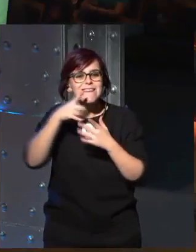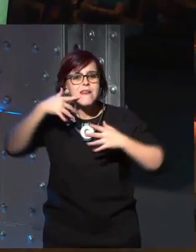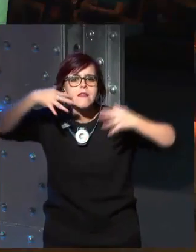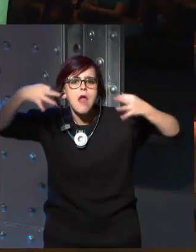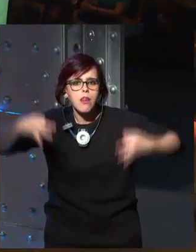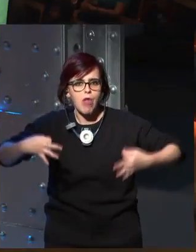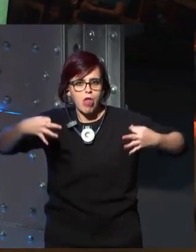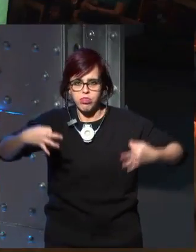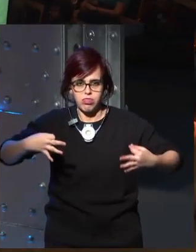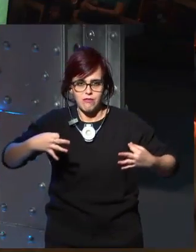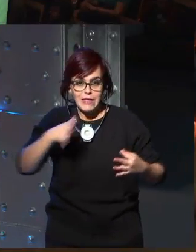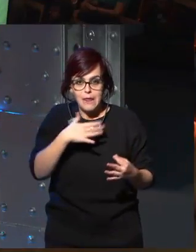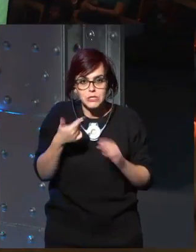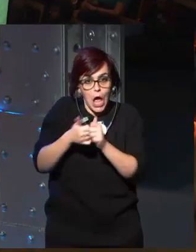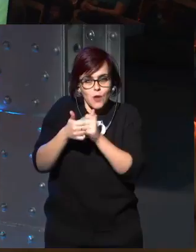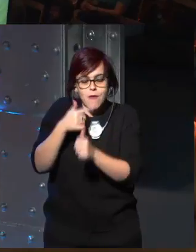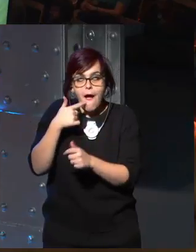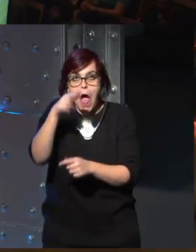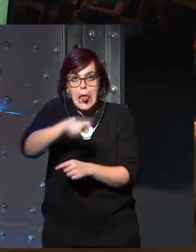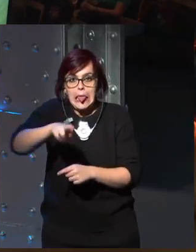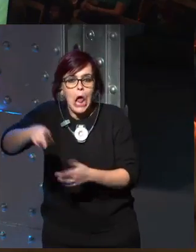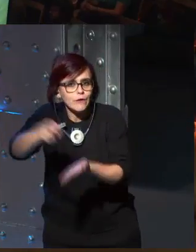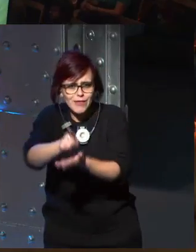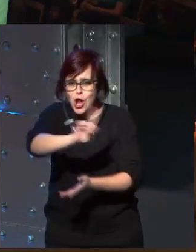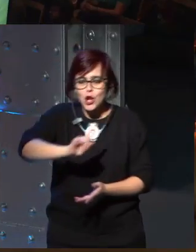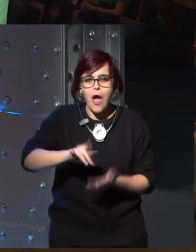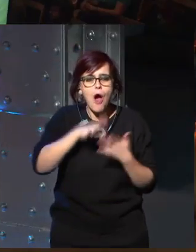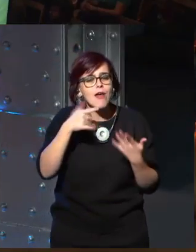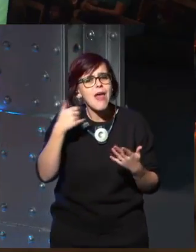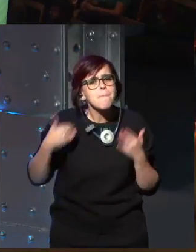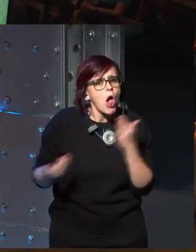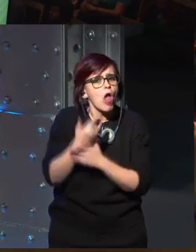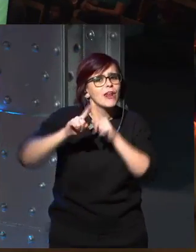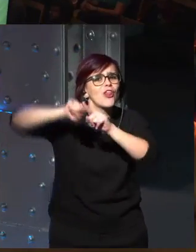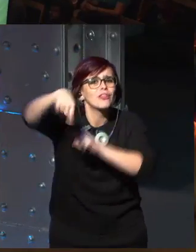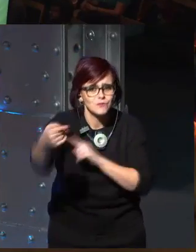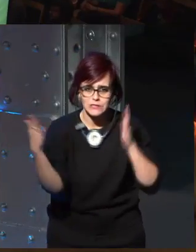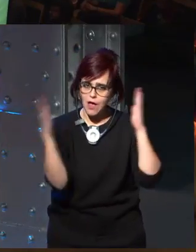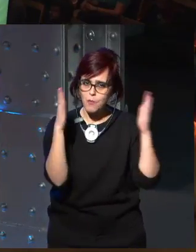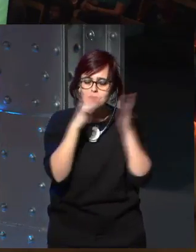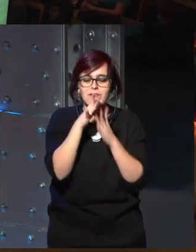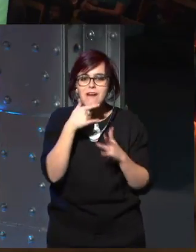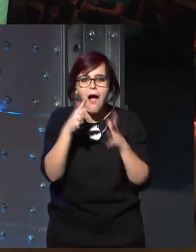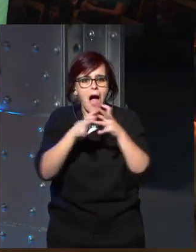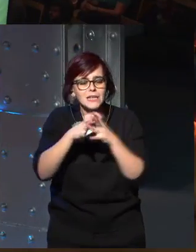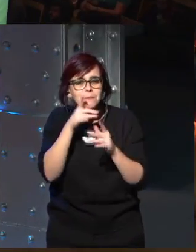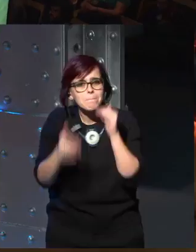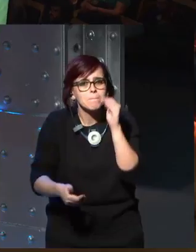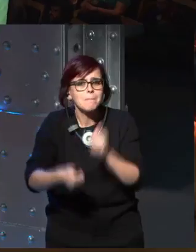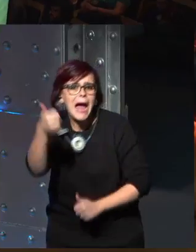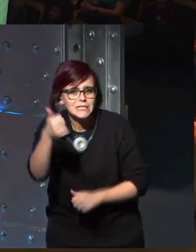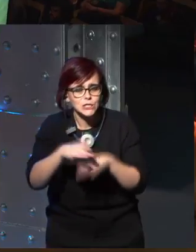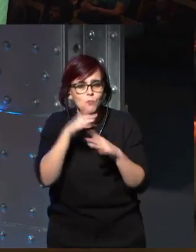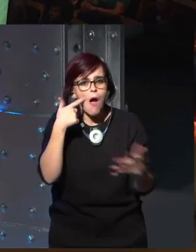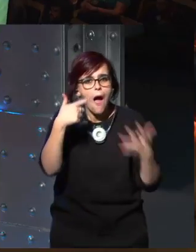postmodern, if you will, something where our ideas of art and life could be something that was more focused on